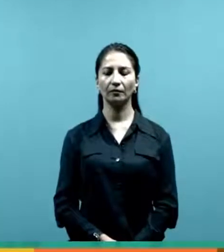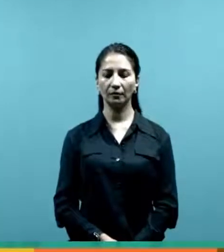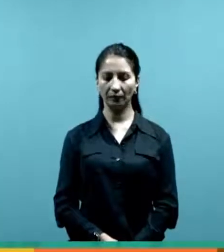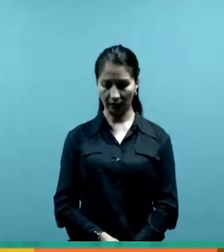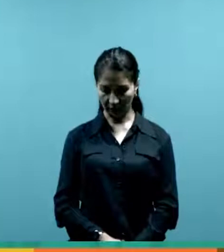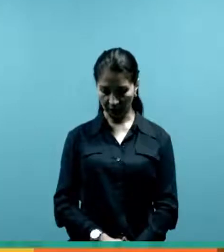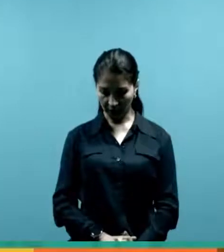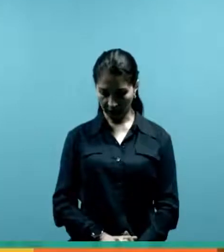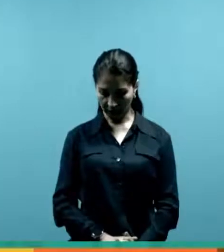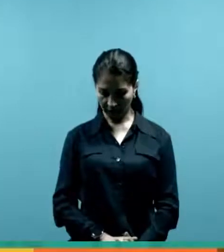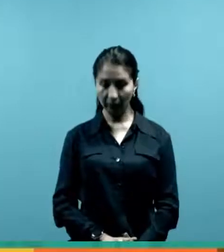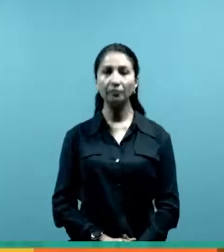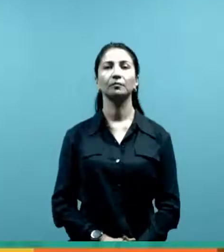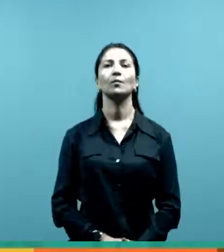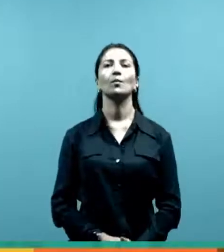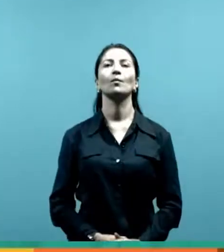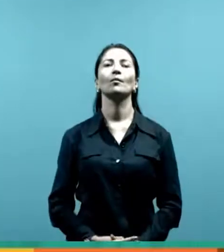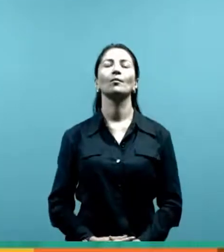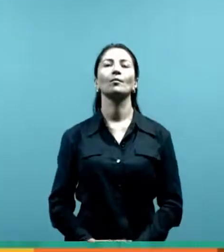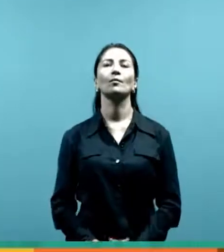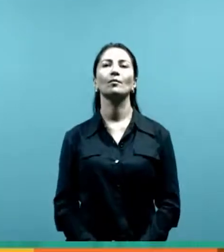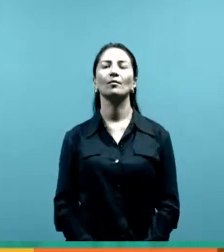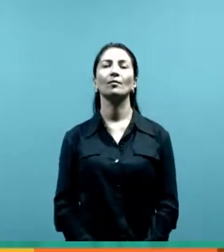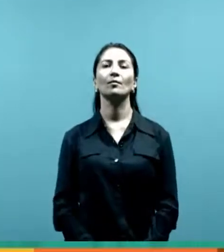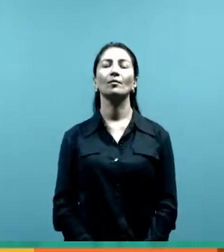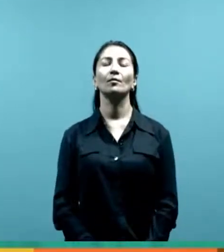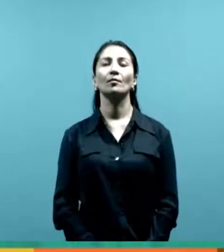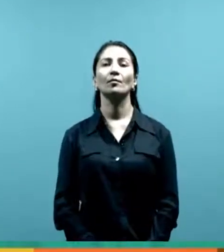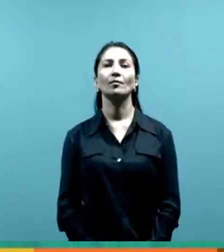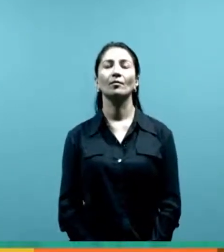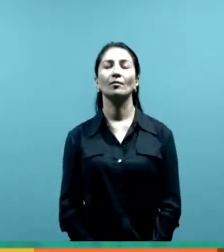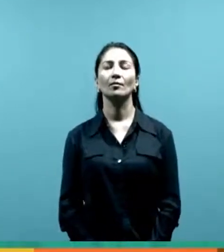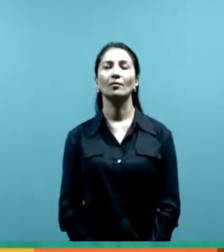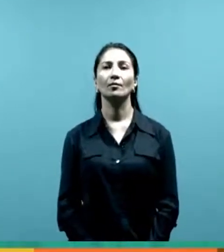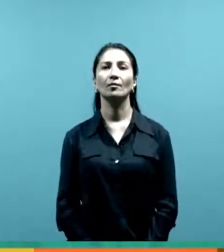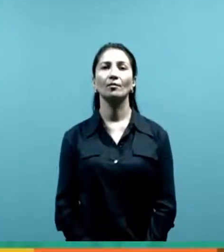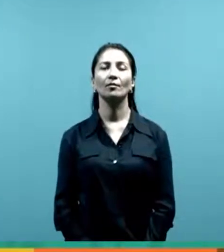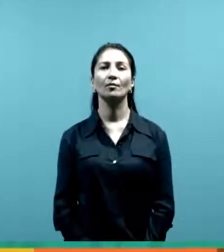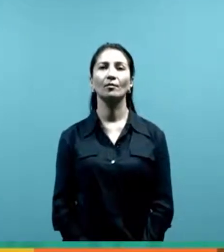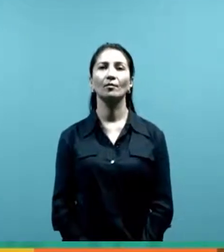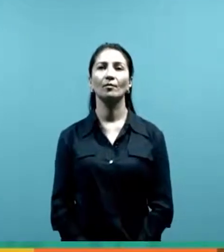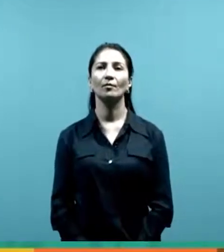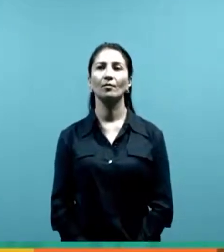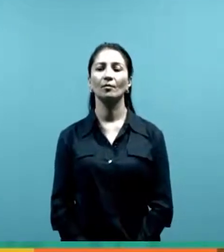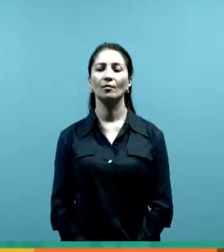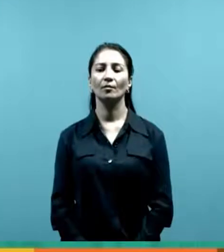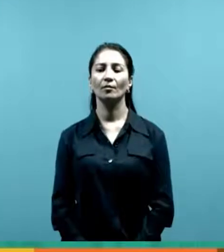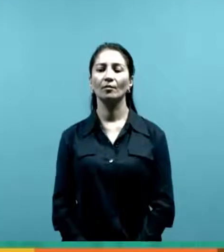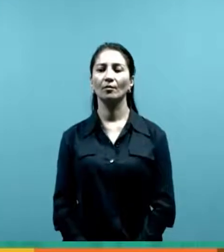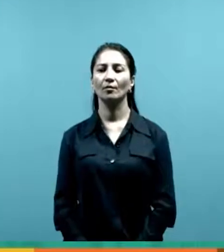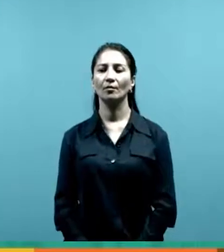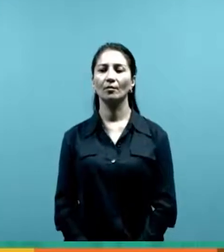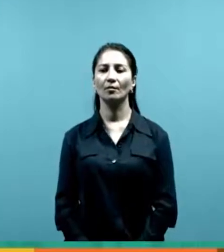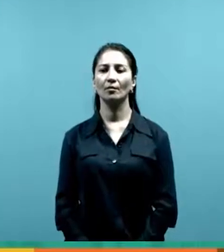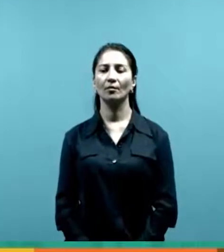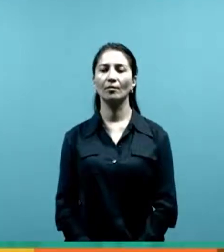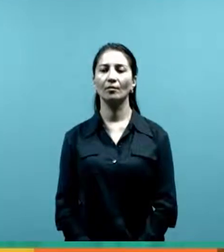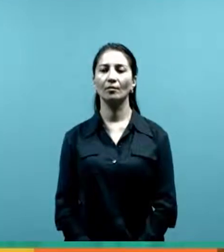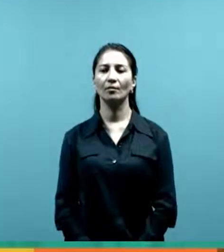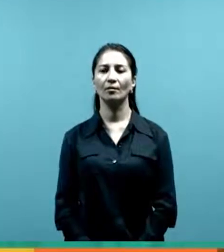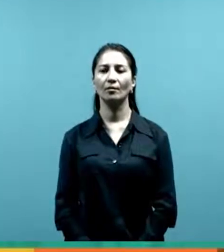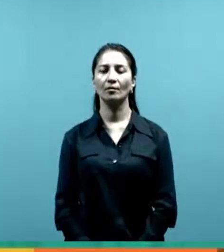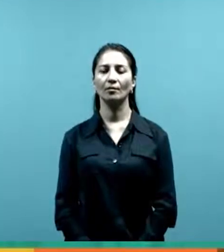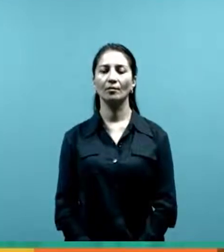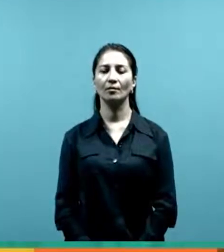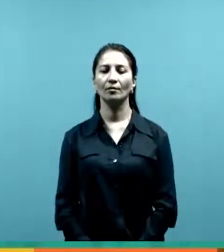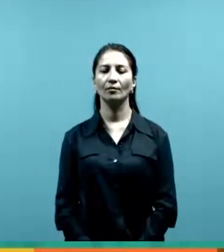are coming in groups. And so then there is a lot of preparation done before the tour, before the visit. And this is for us very